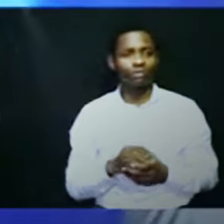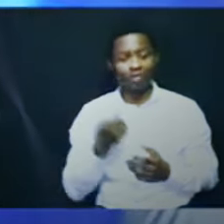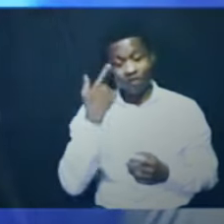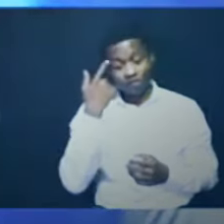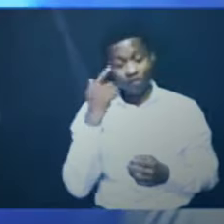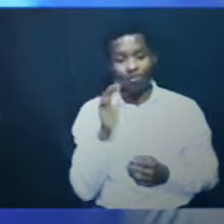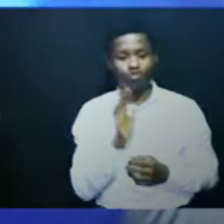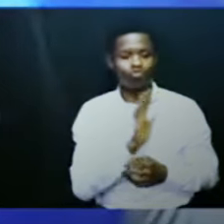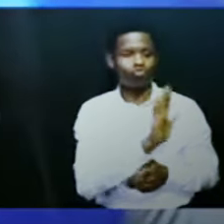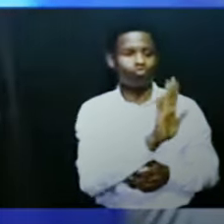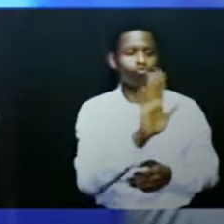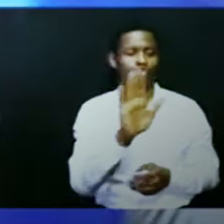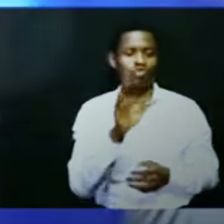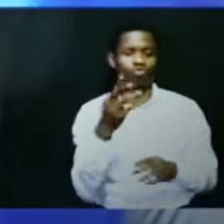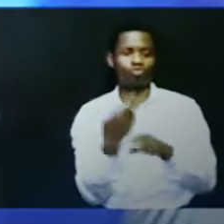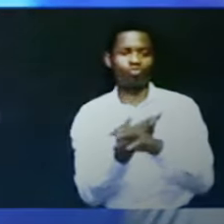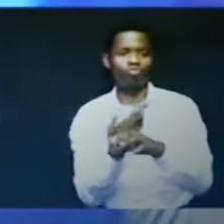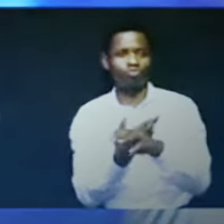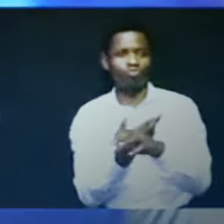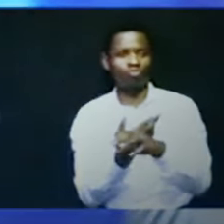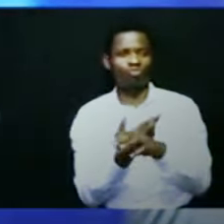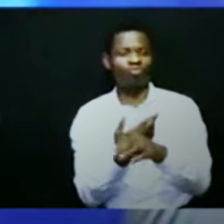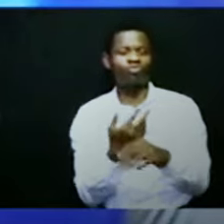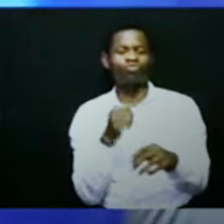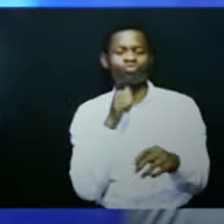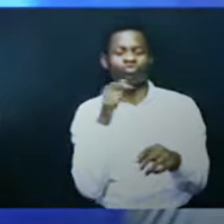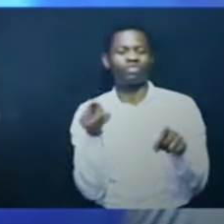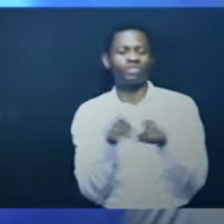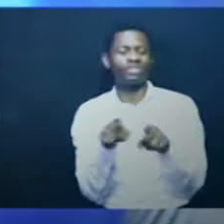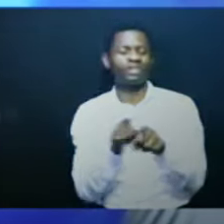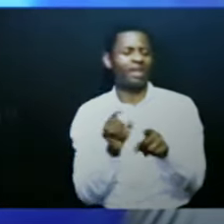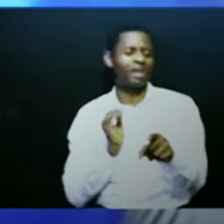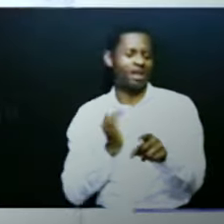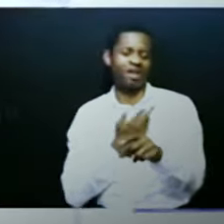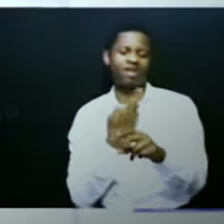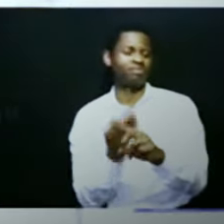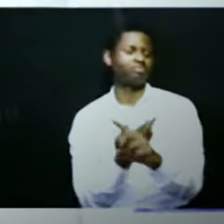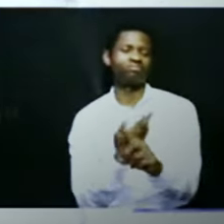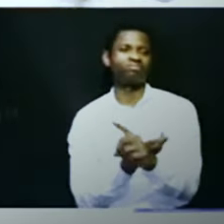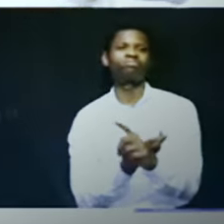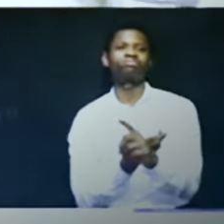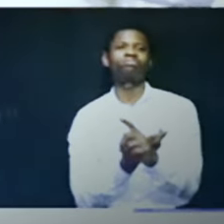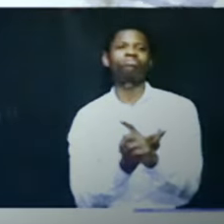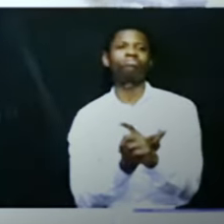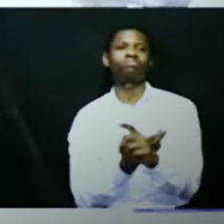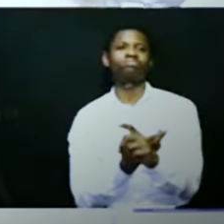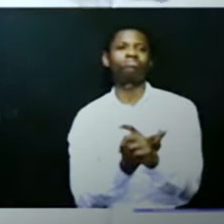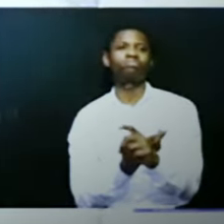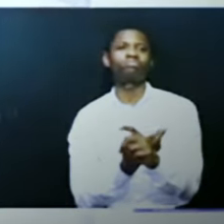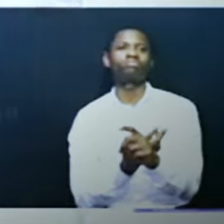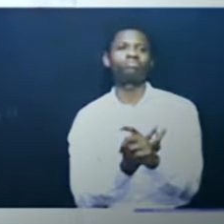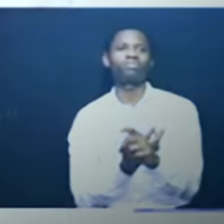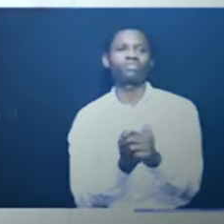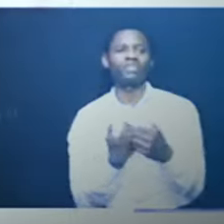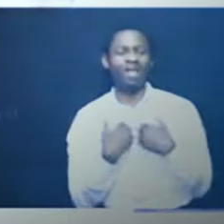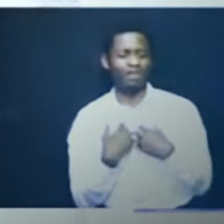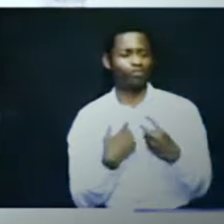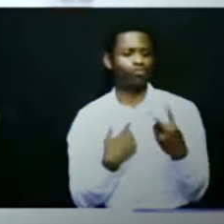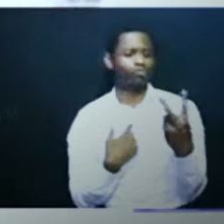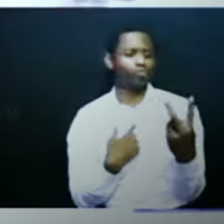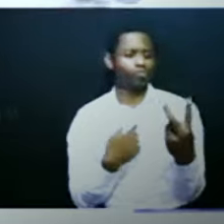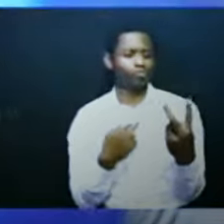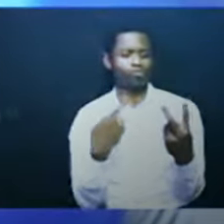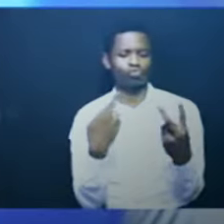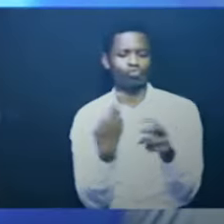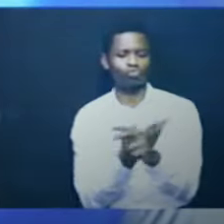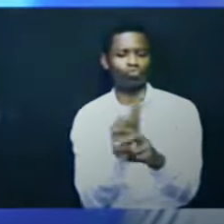rock. It's not like our rock. If you say one botano, on this say one botano. Two rocks, but it's